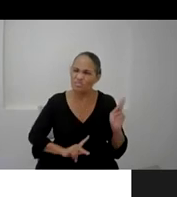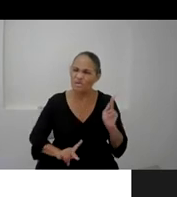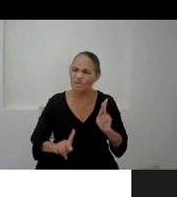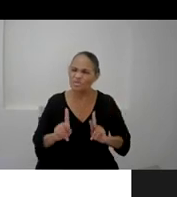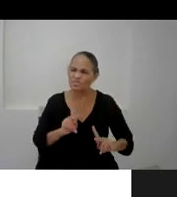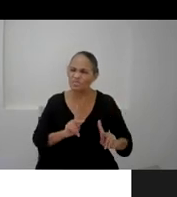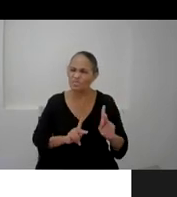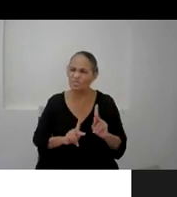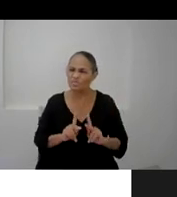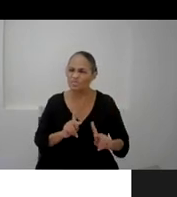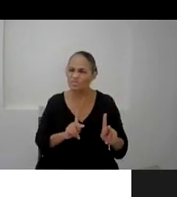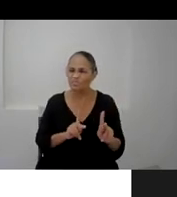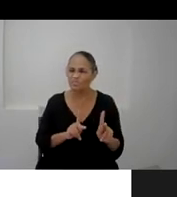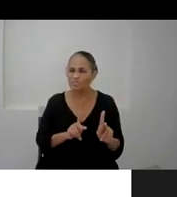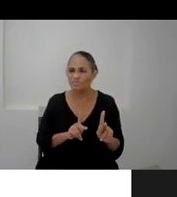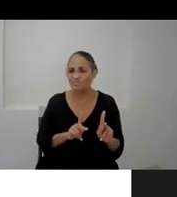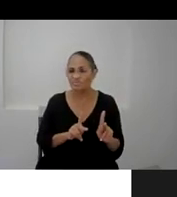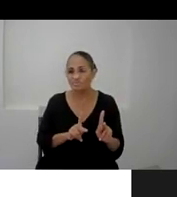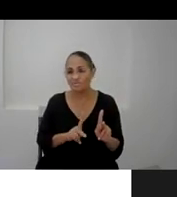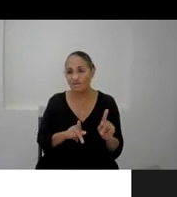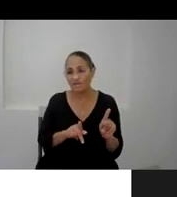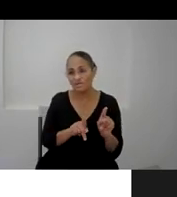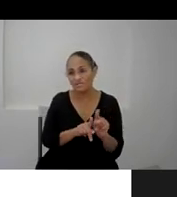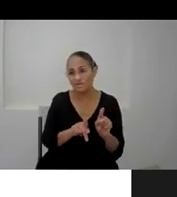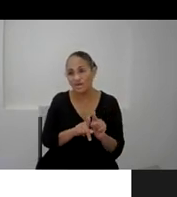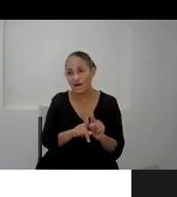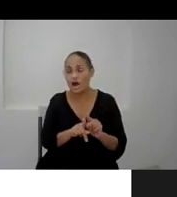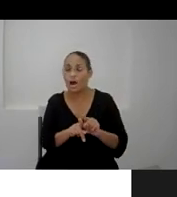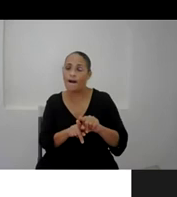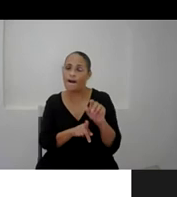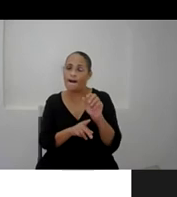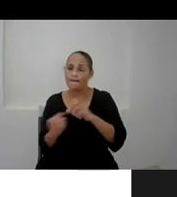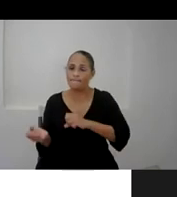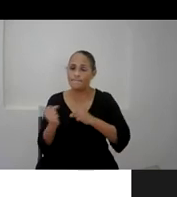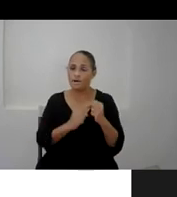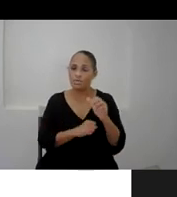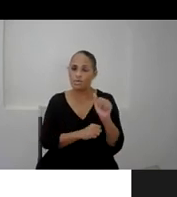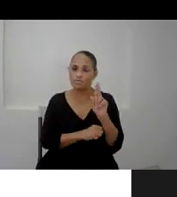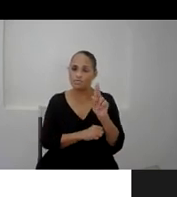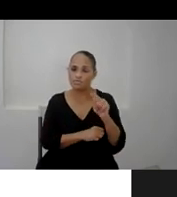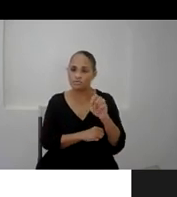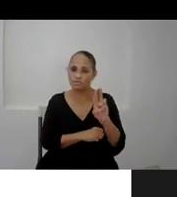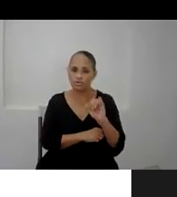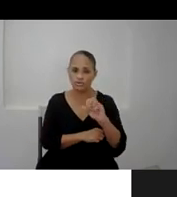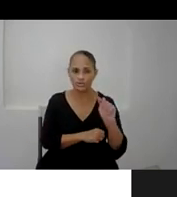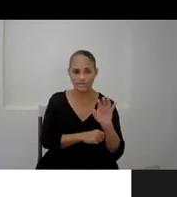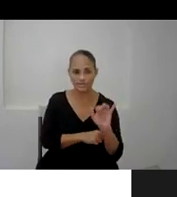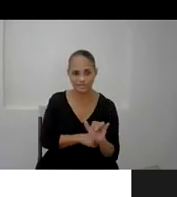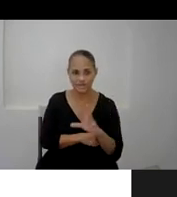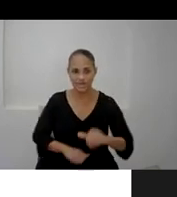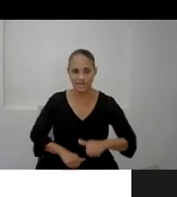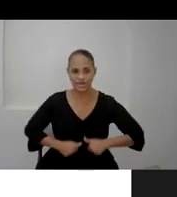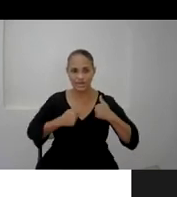potentially even a power of attorney, a living will, could be another example of ways in which there